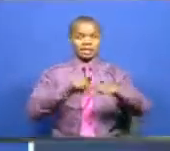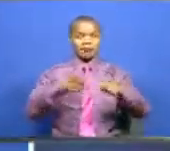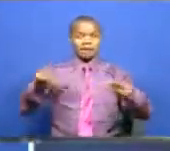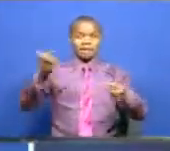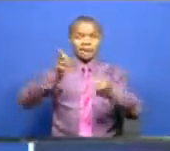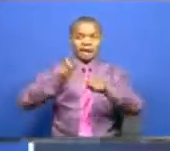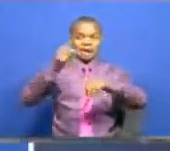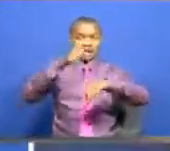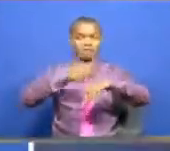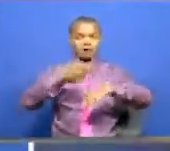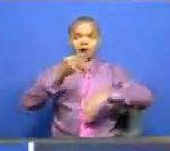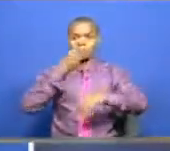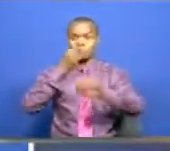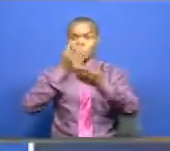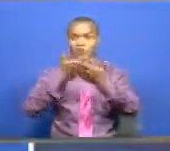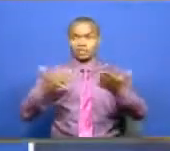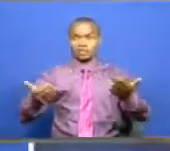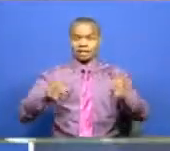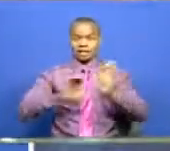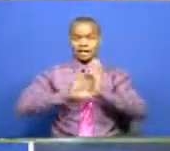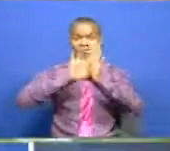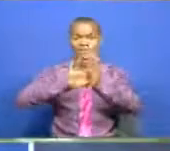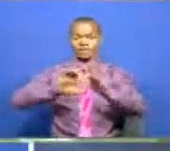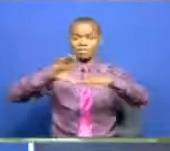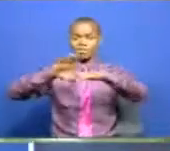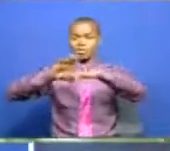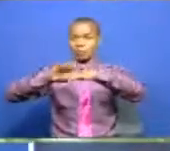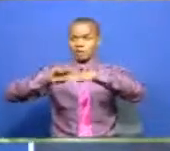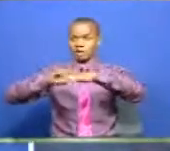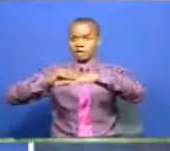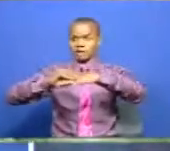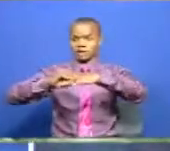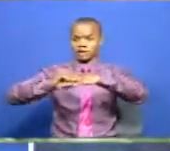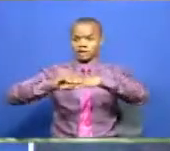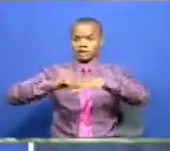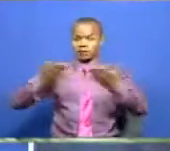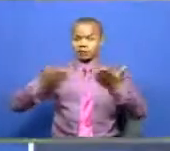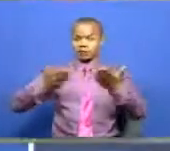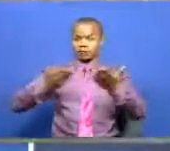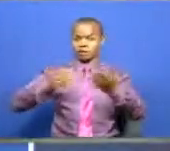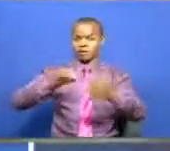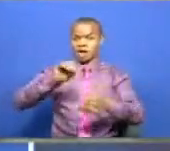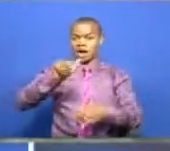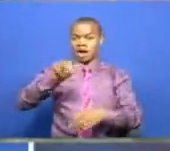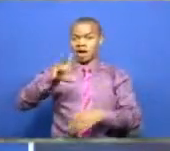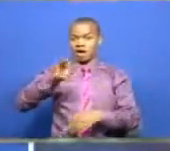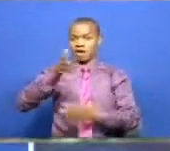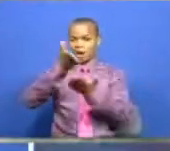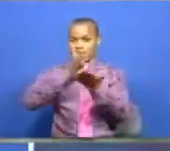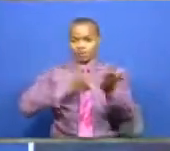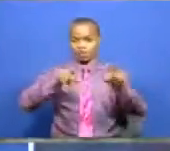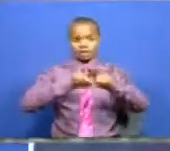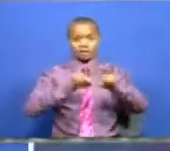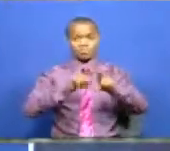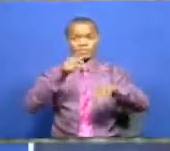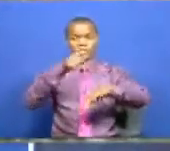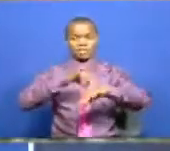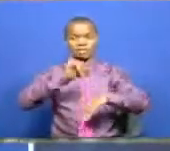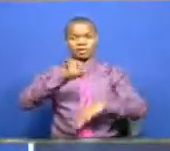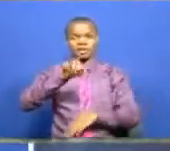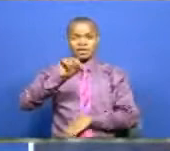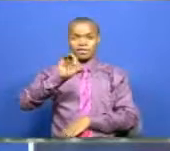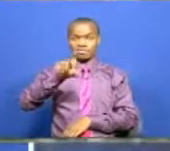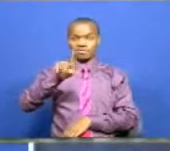the cost of food items such as meat products, carrots, wheat flour and avocado, powered up the rate of inflation. This